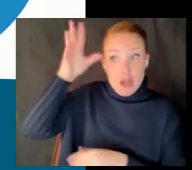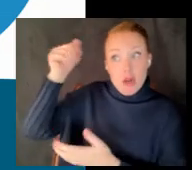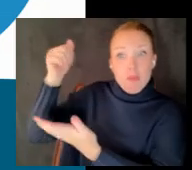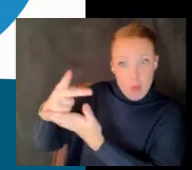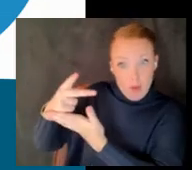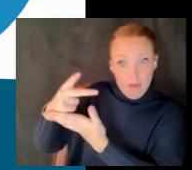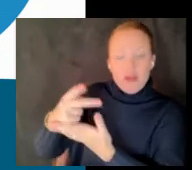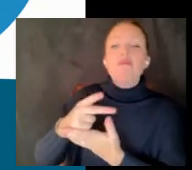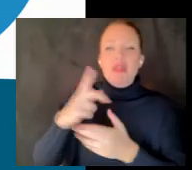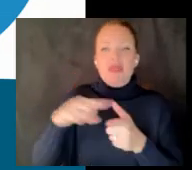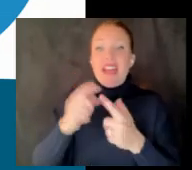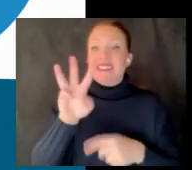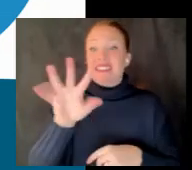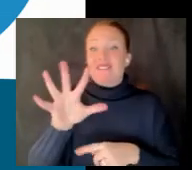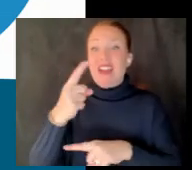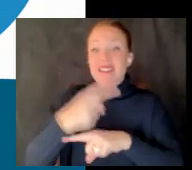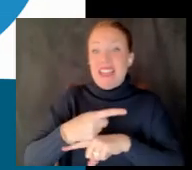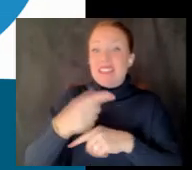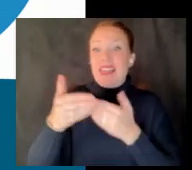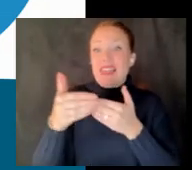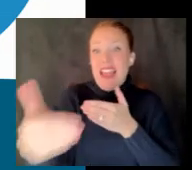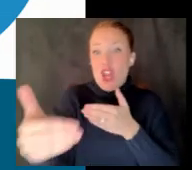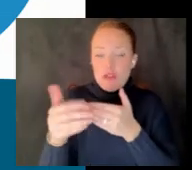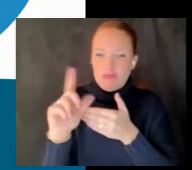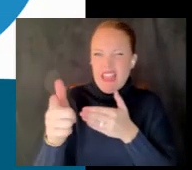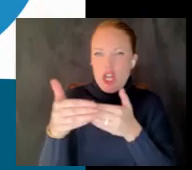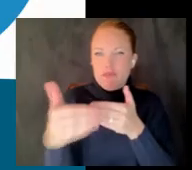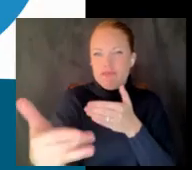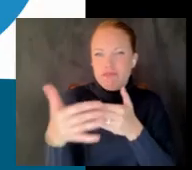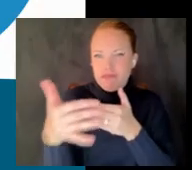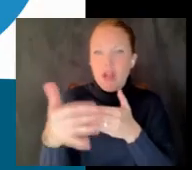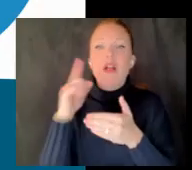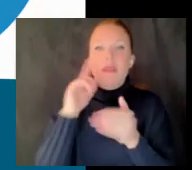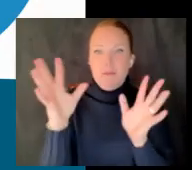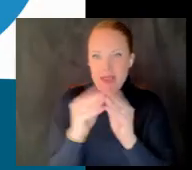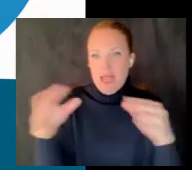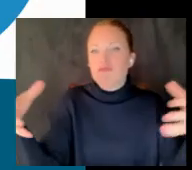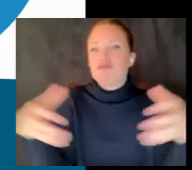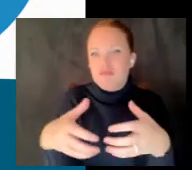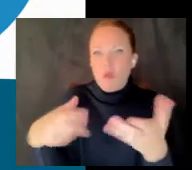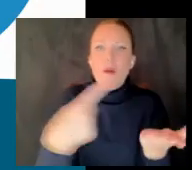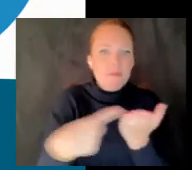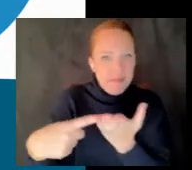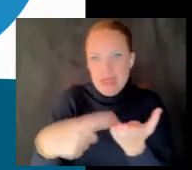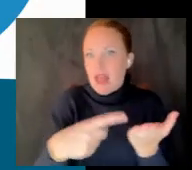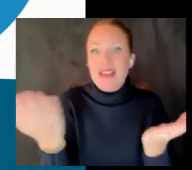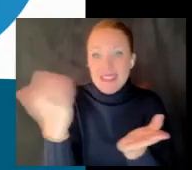65 days from that determination that additional assessments were needed to complete the eligibility